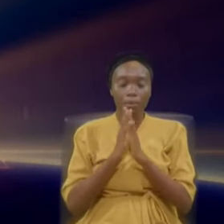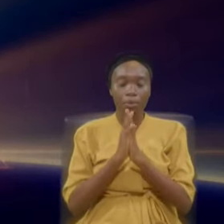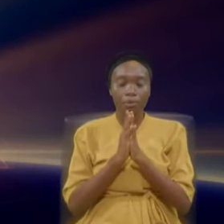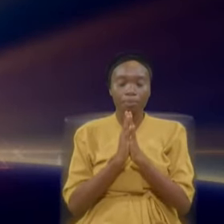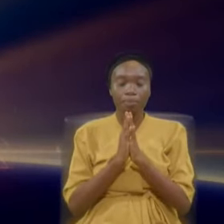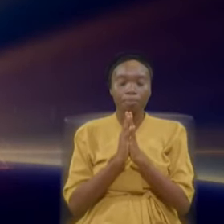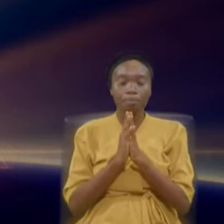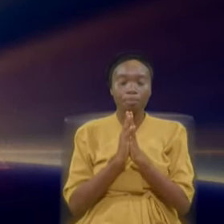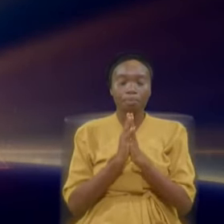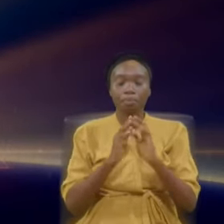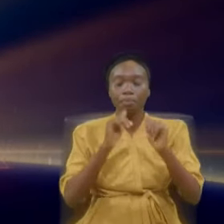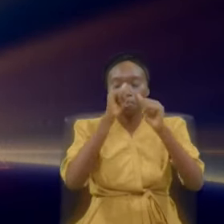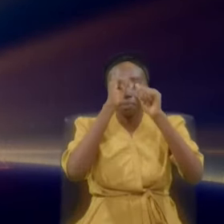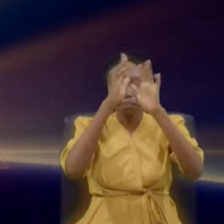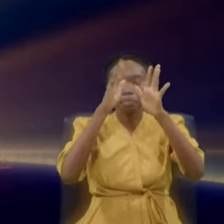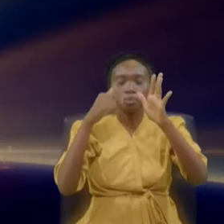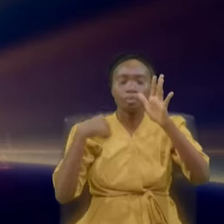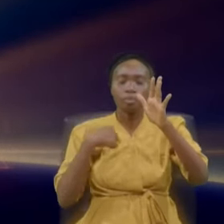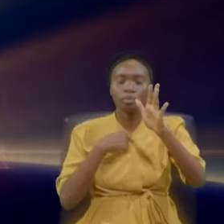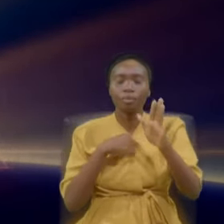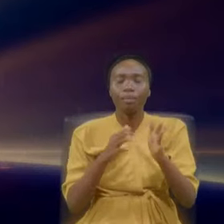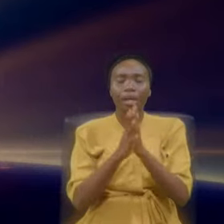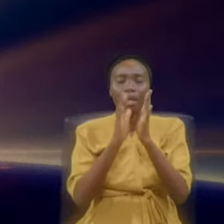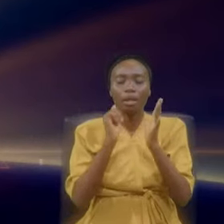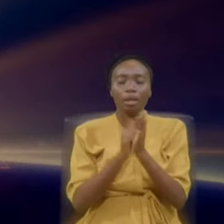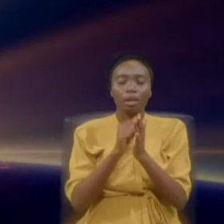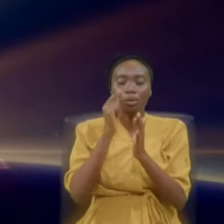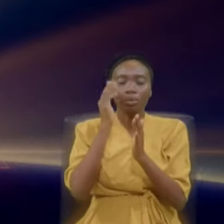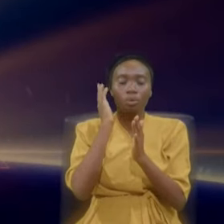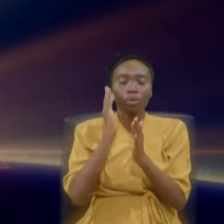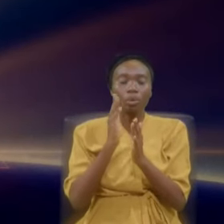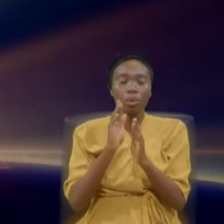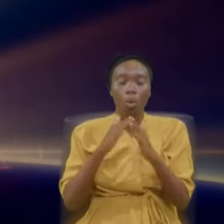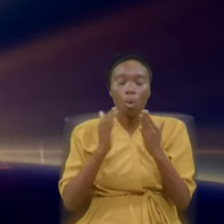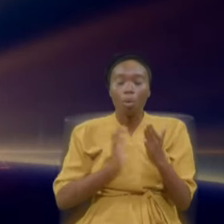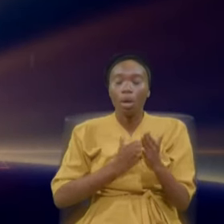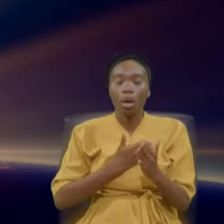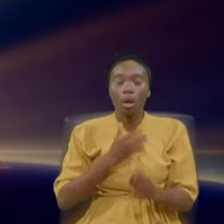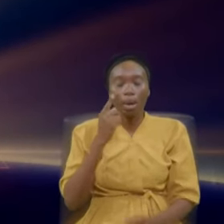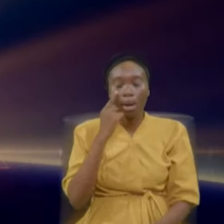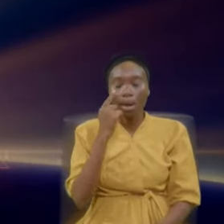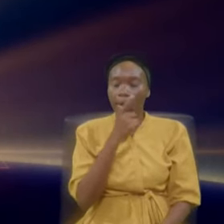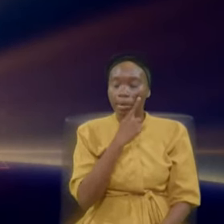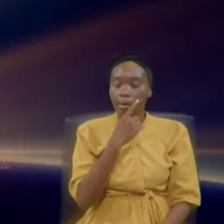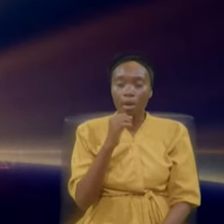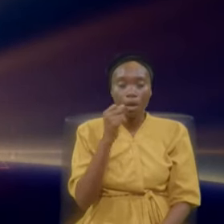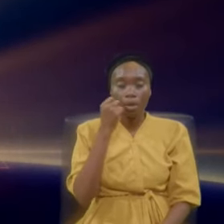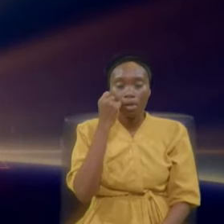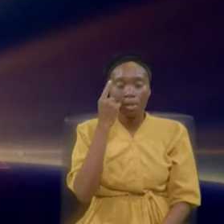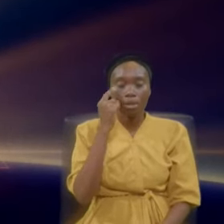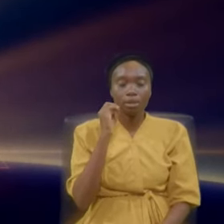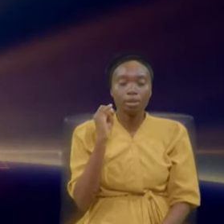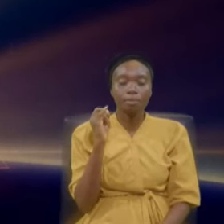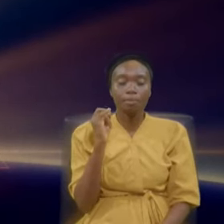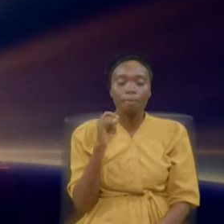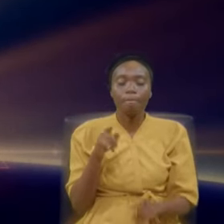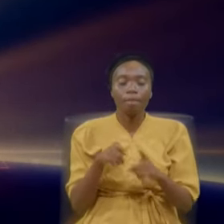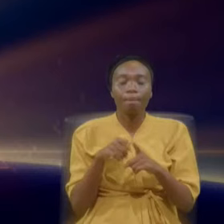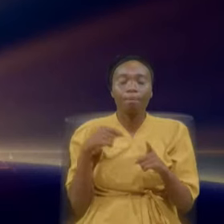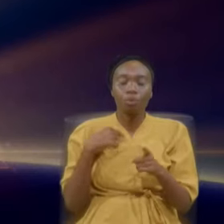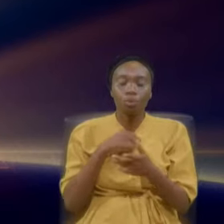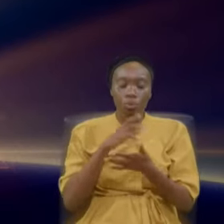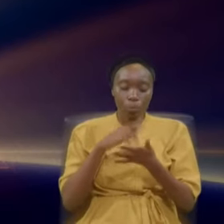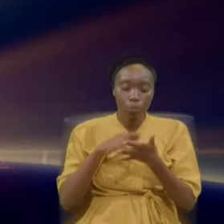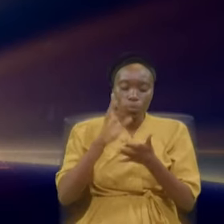prayer? Father, we're asking that you will open our eyes of understanding as we